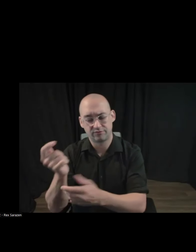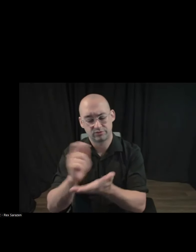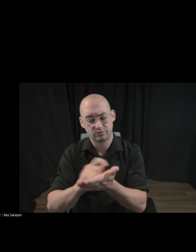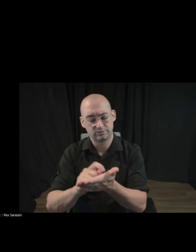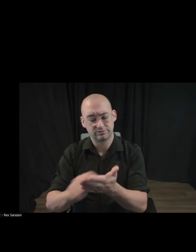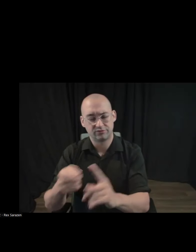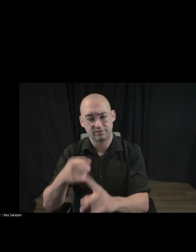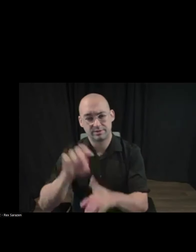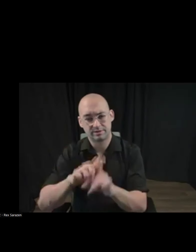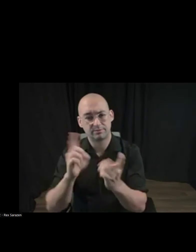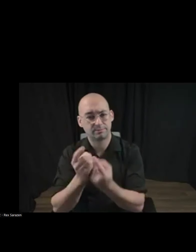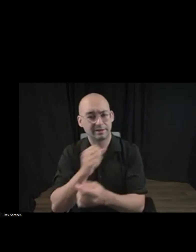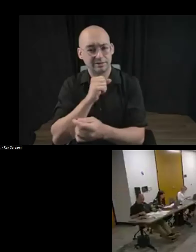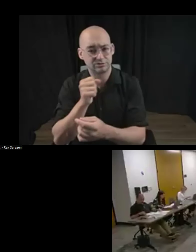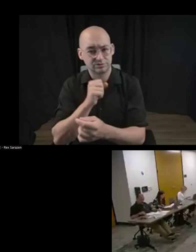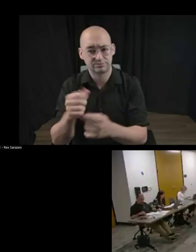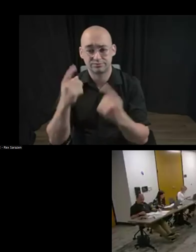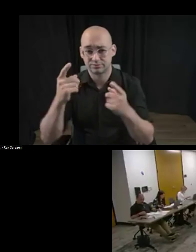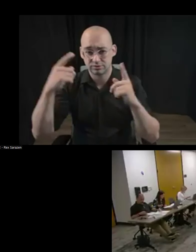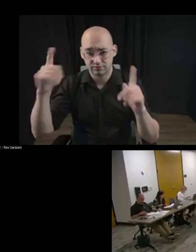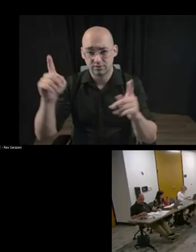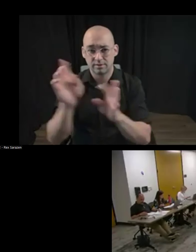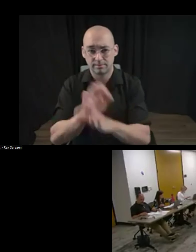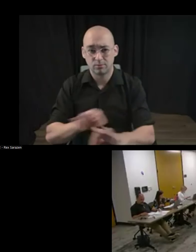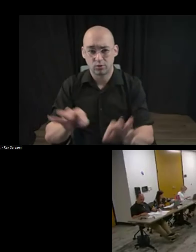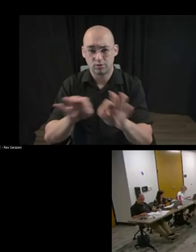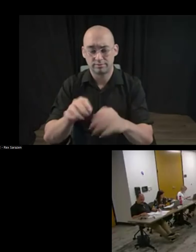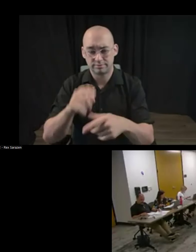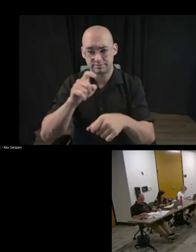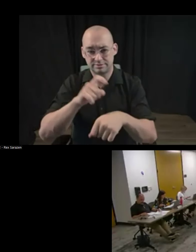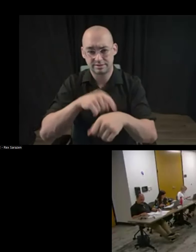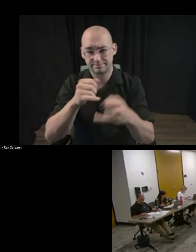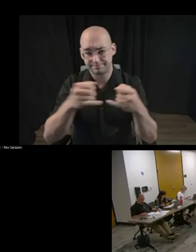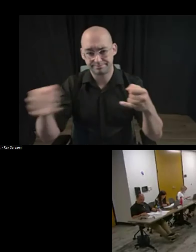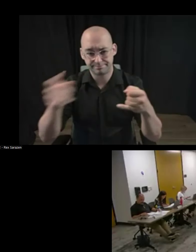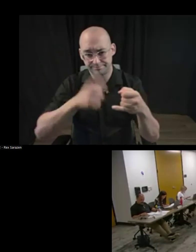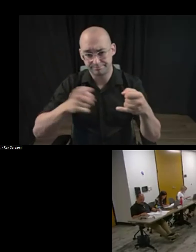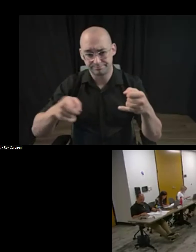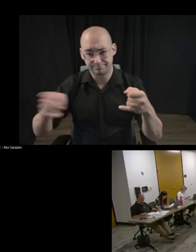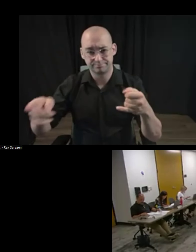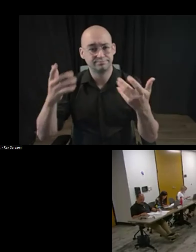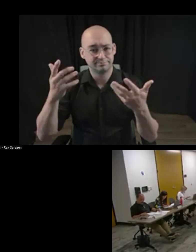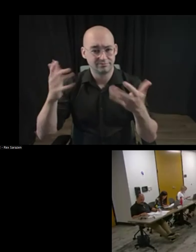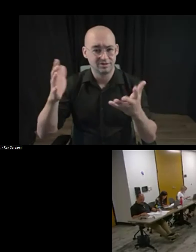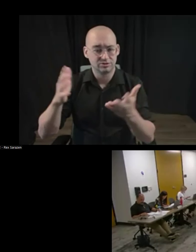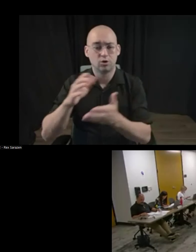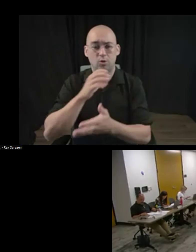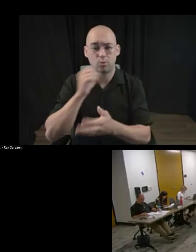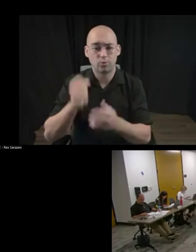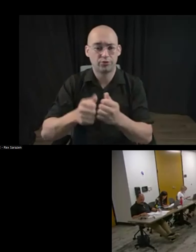We achieved an important milestone since we last met. We submitted our Older Americans Act, we call it